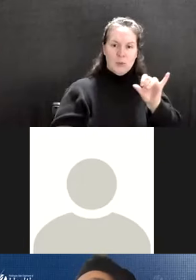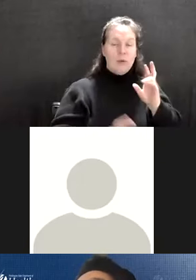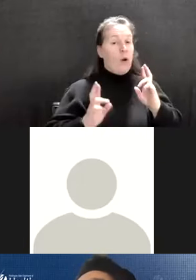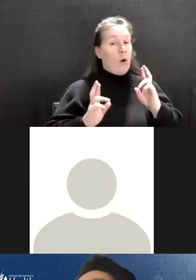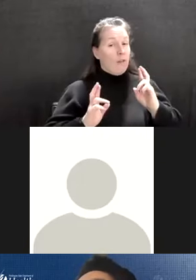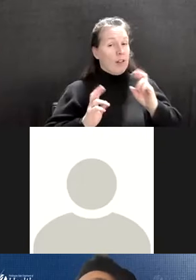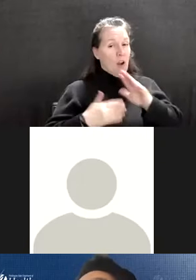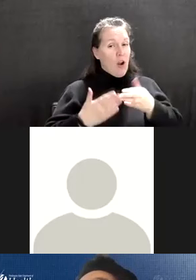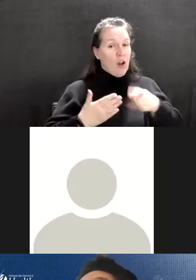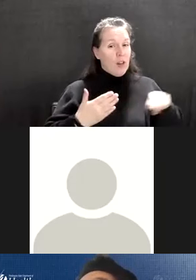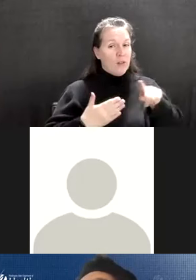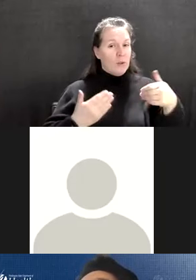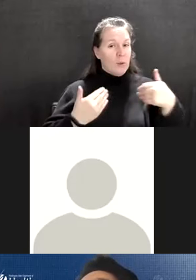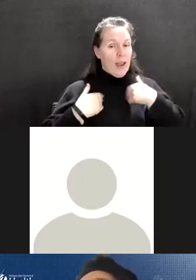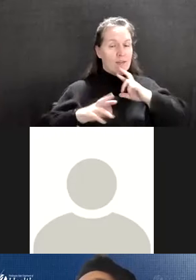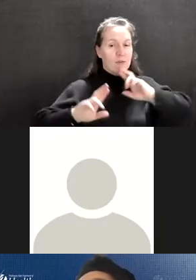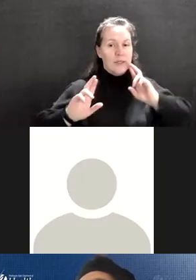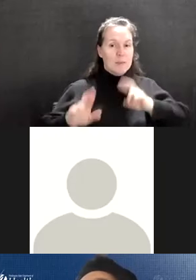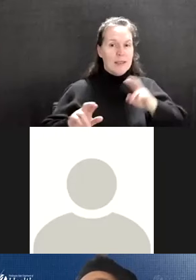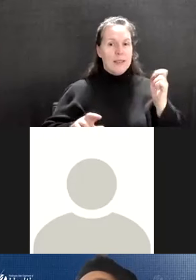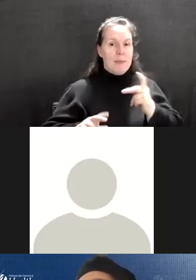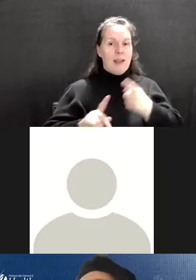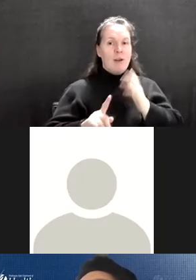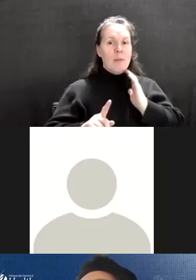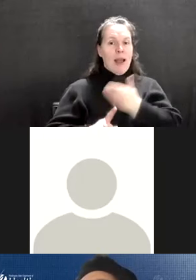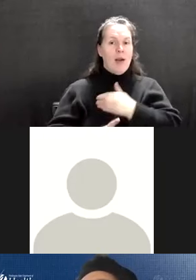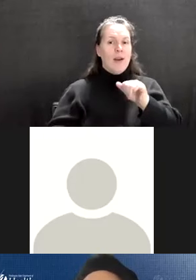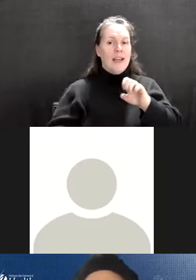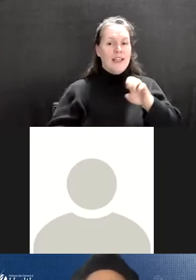I'll have some responses back from our AAG